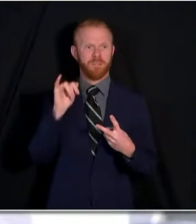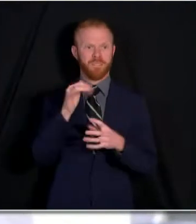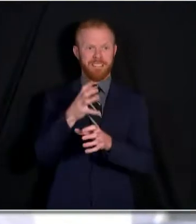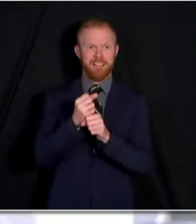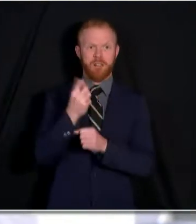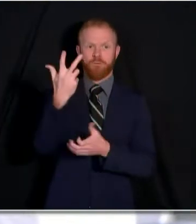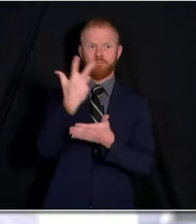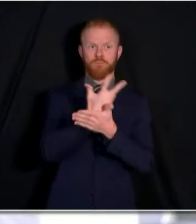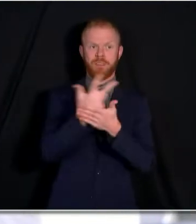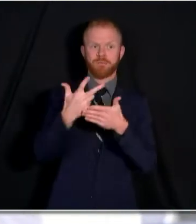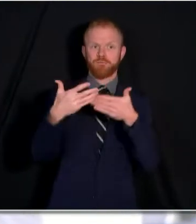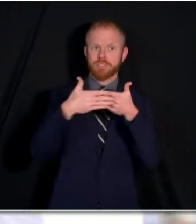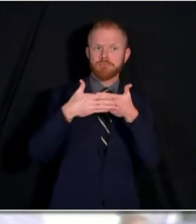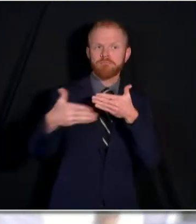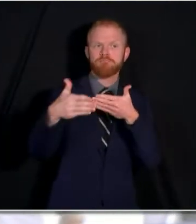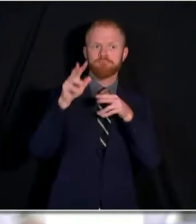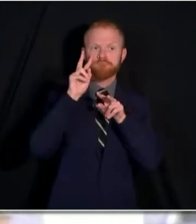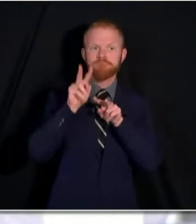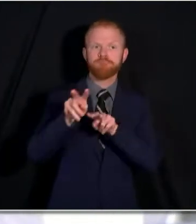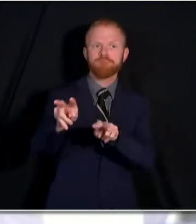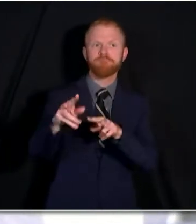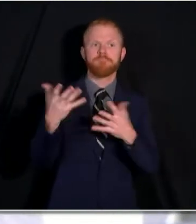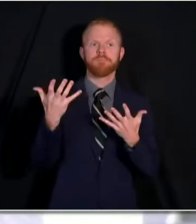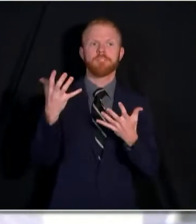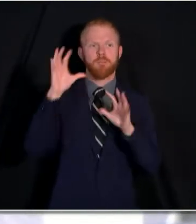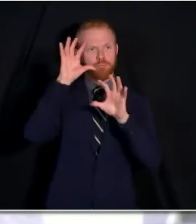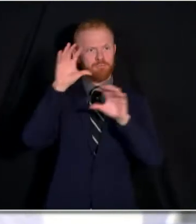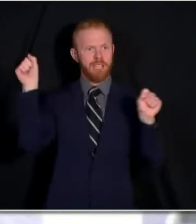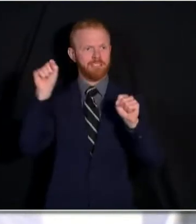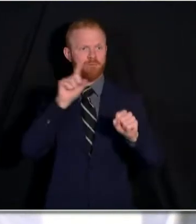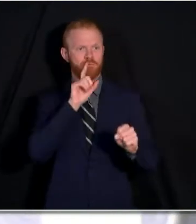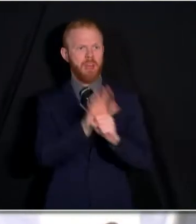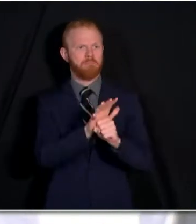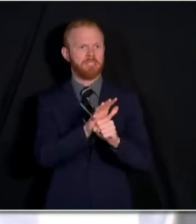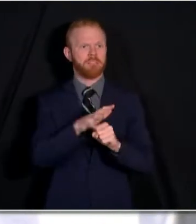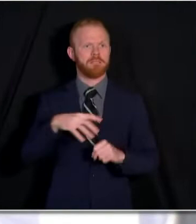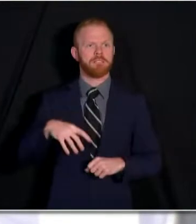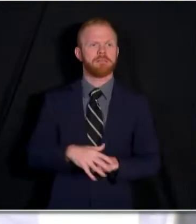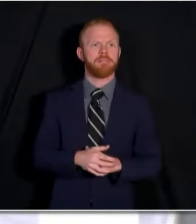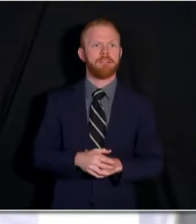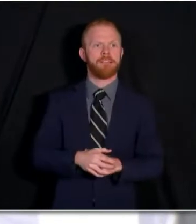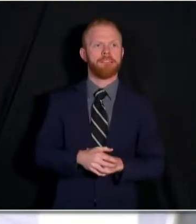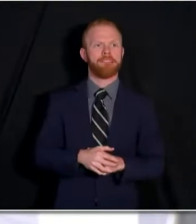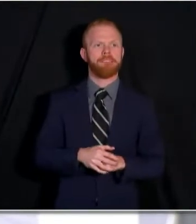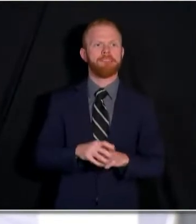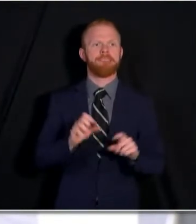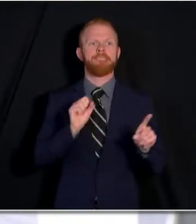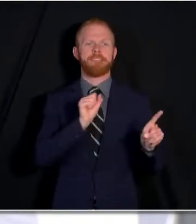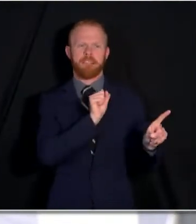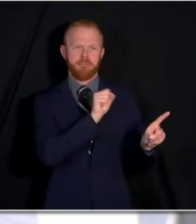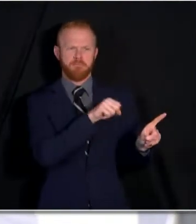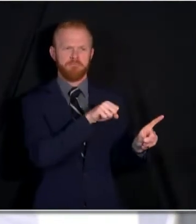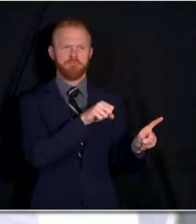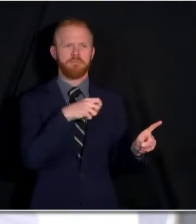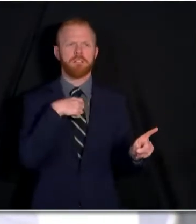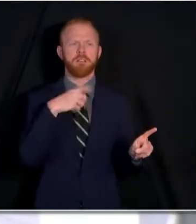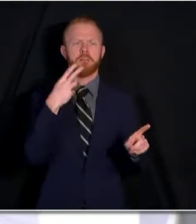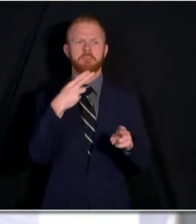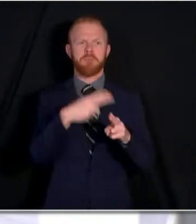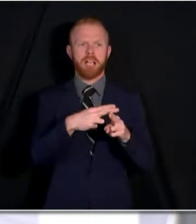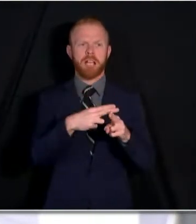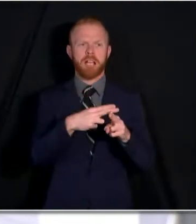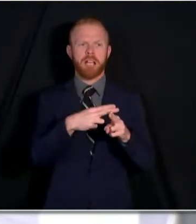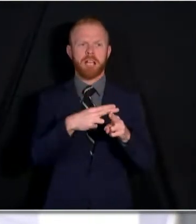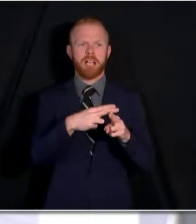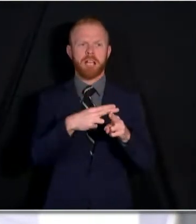was promised by the Biden administration? Yeah, Thank you. I referenced a moment ago the next 2 weeks. Let me be more specific. We're given visibility